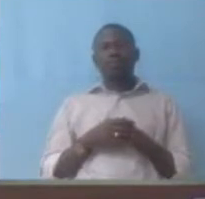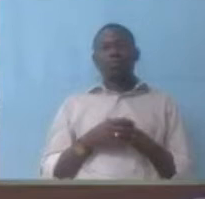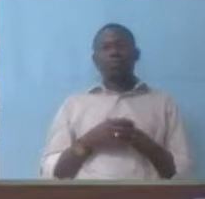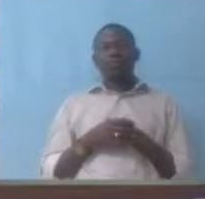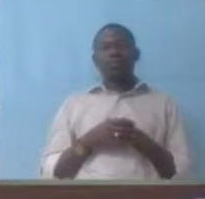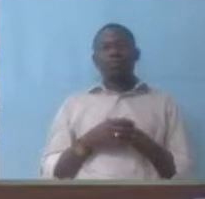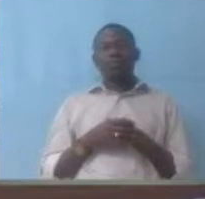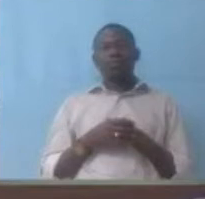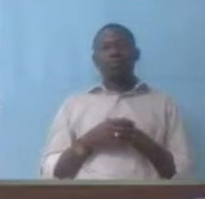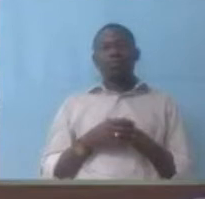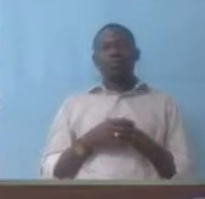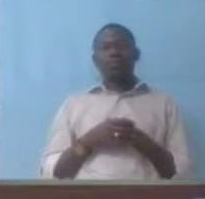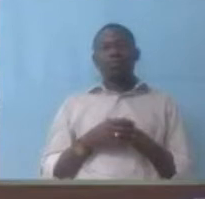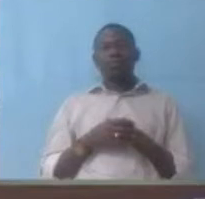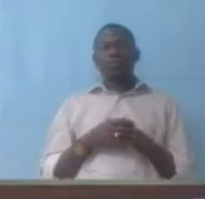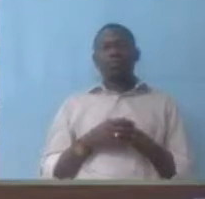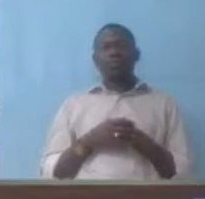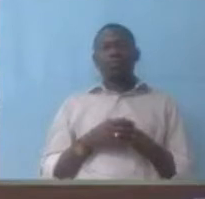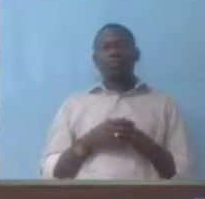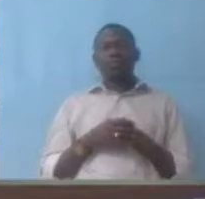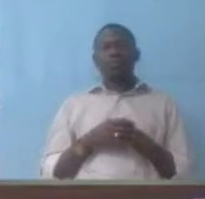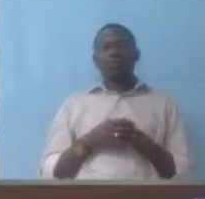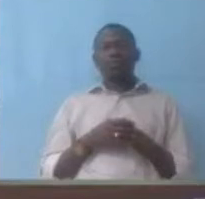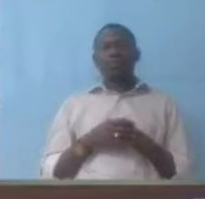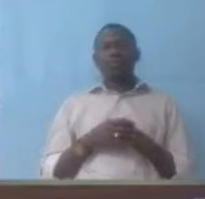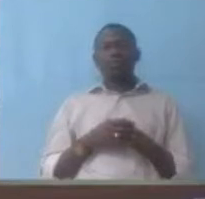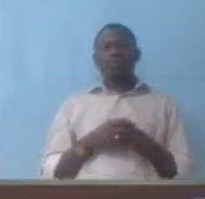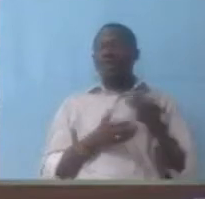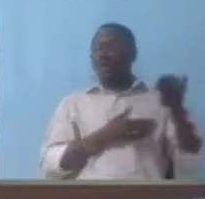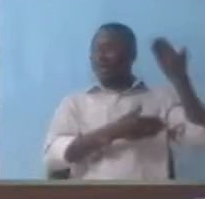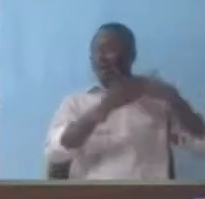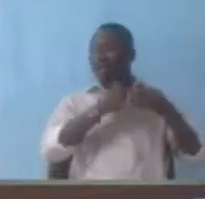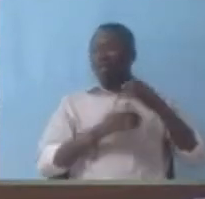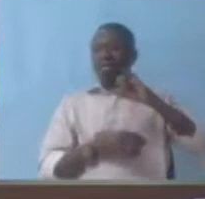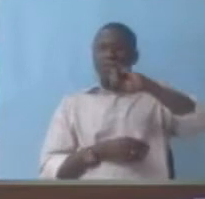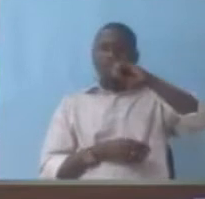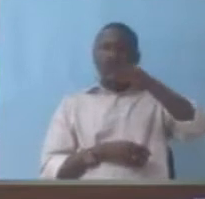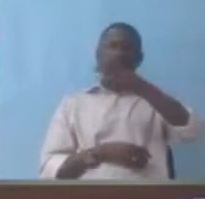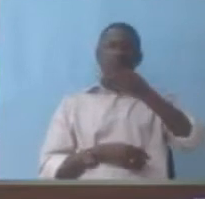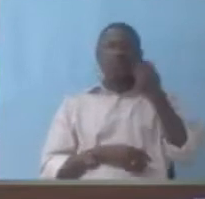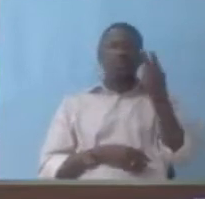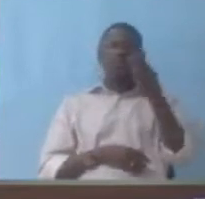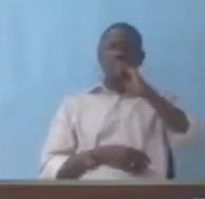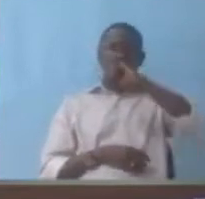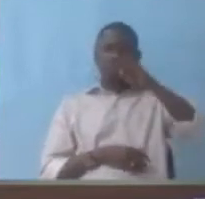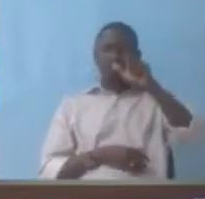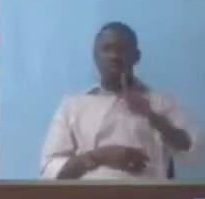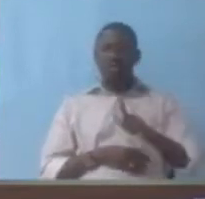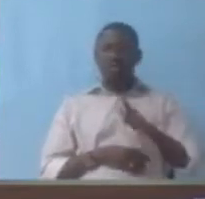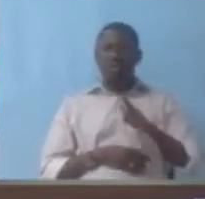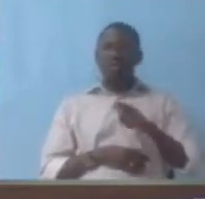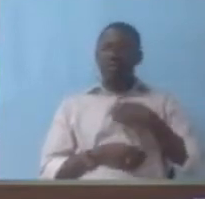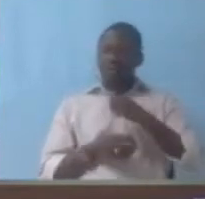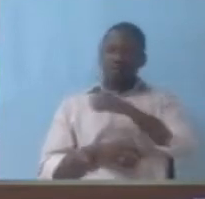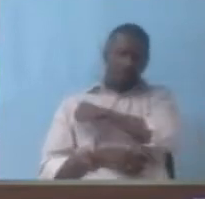It wasn't the coup d'etat of 22nd July. 1994 was probably one of the last coup d'etats in